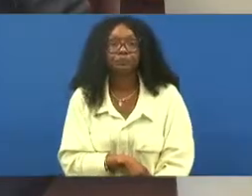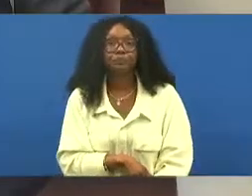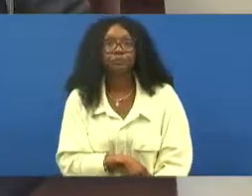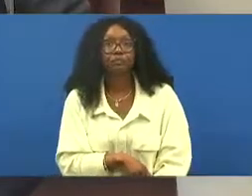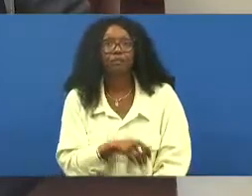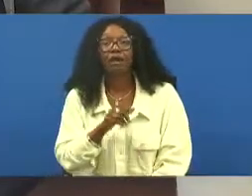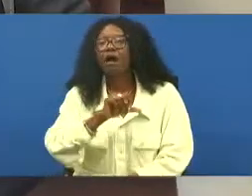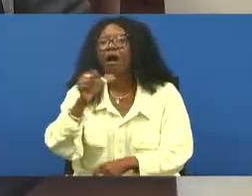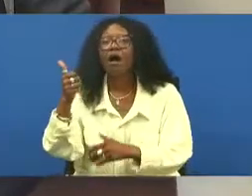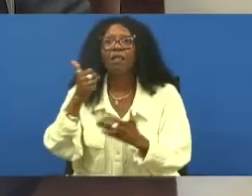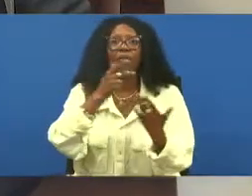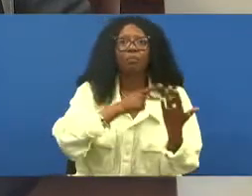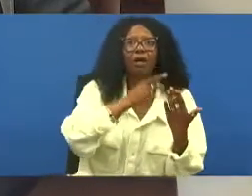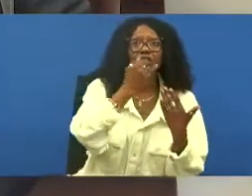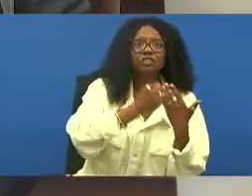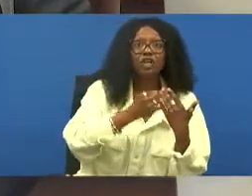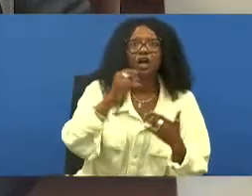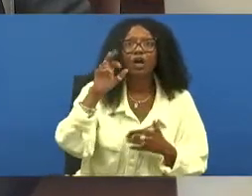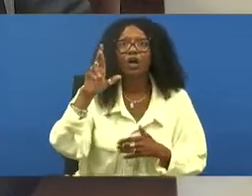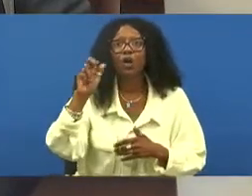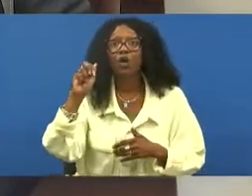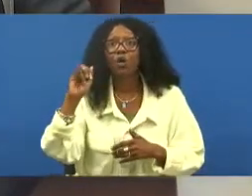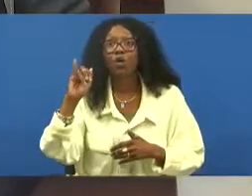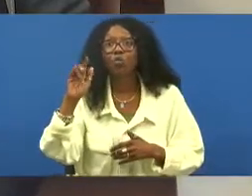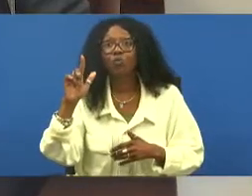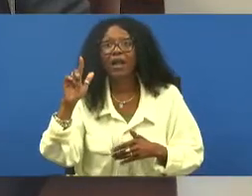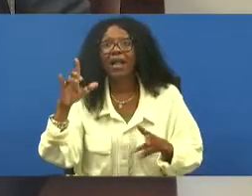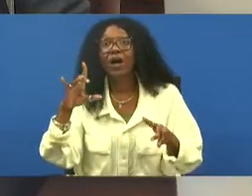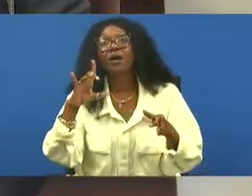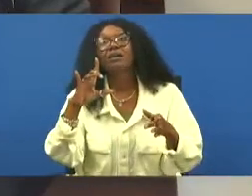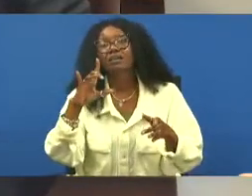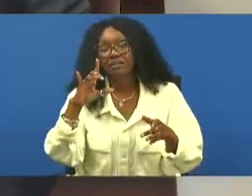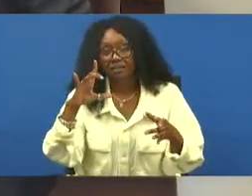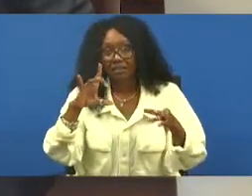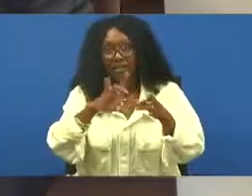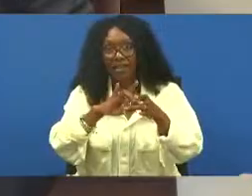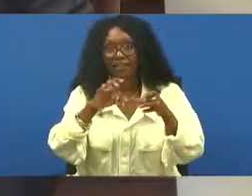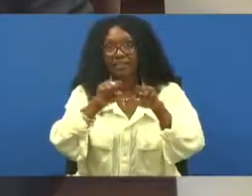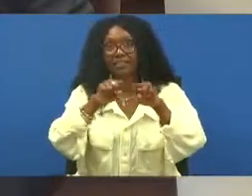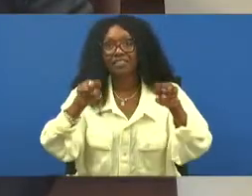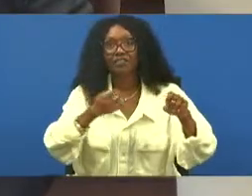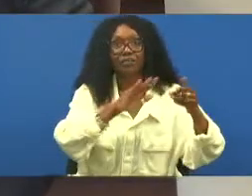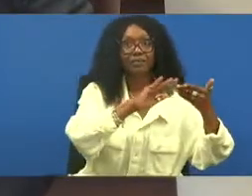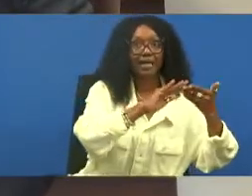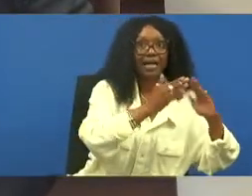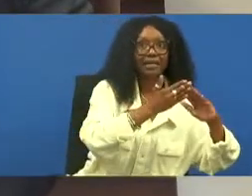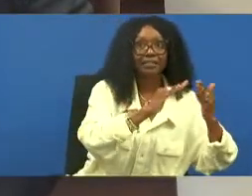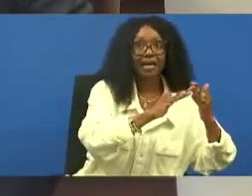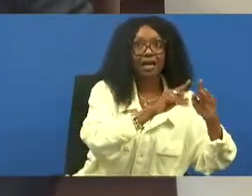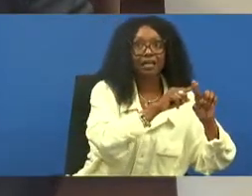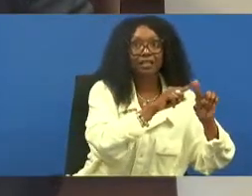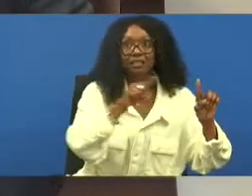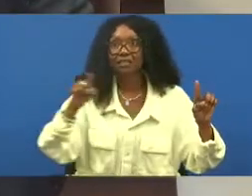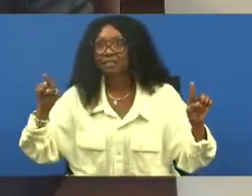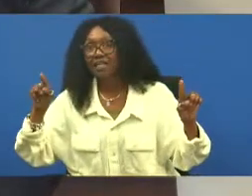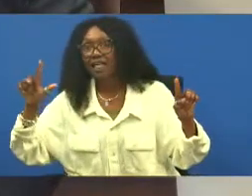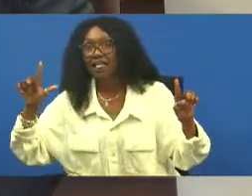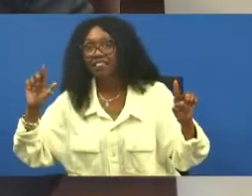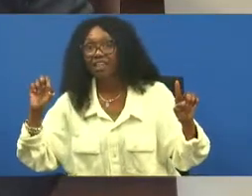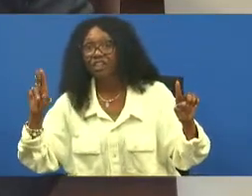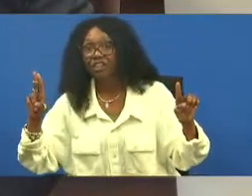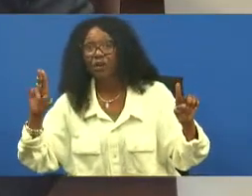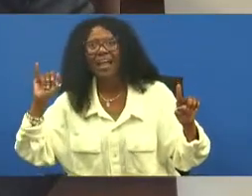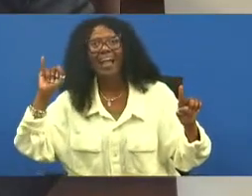Another project, the rail connecting system that was talked about for years to go from downtown to LSU. If that would have been done